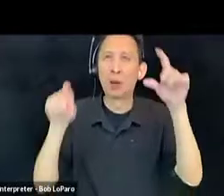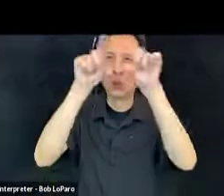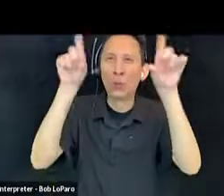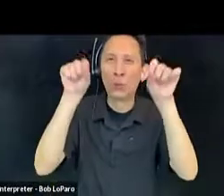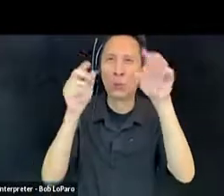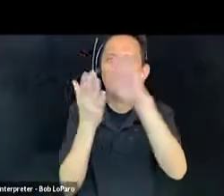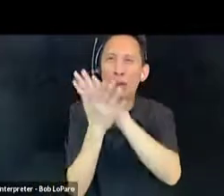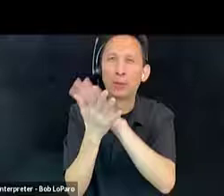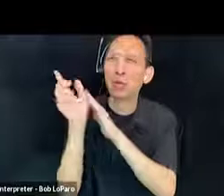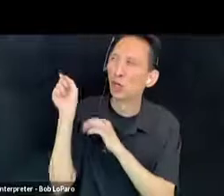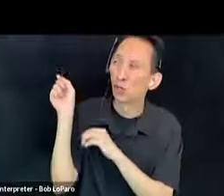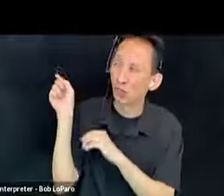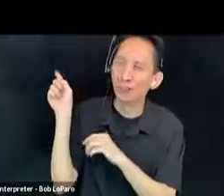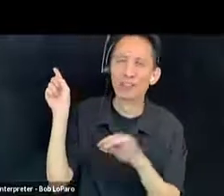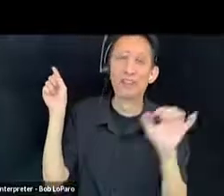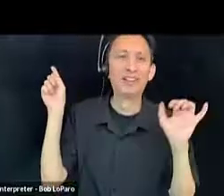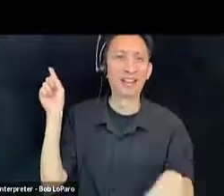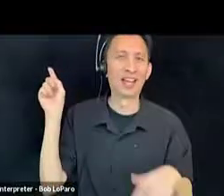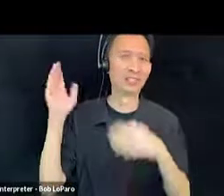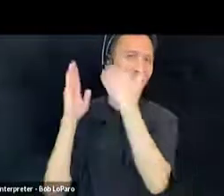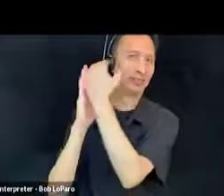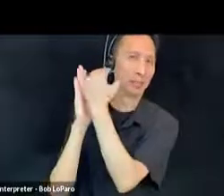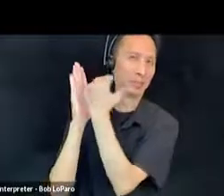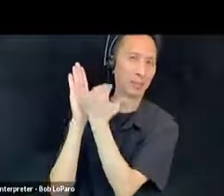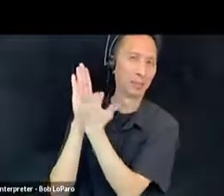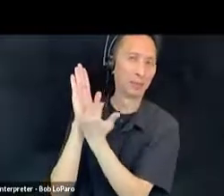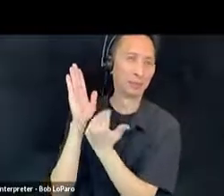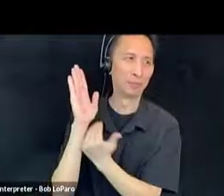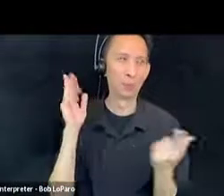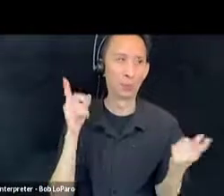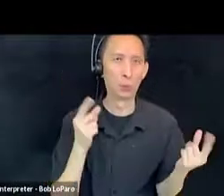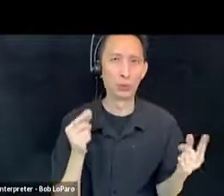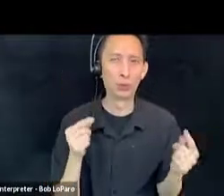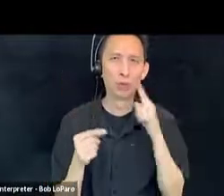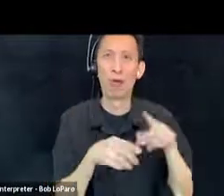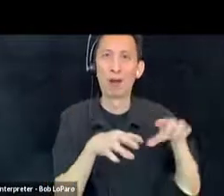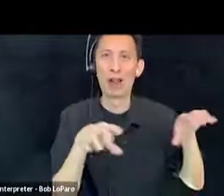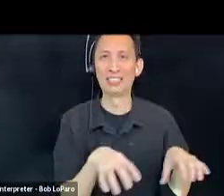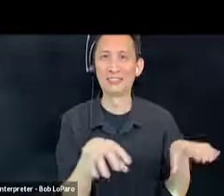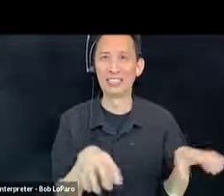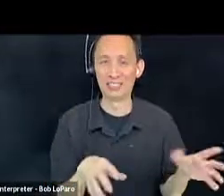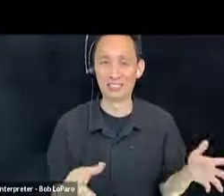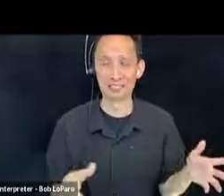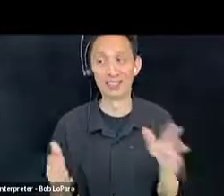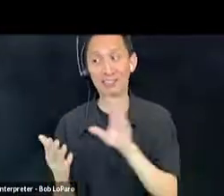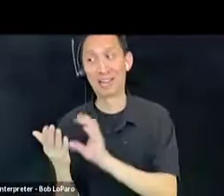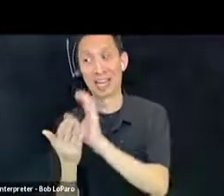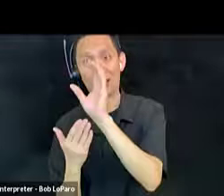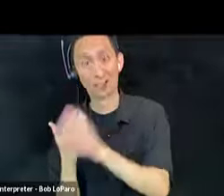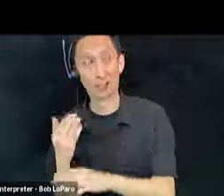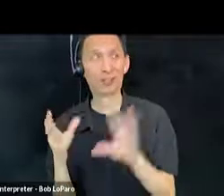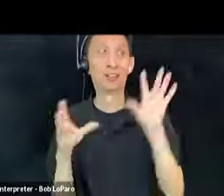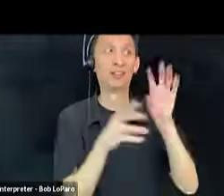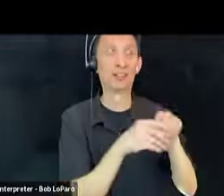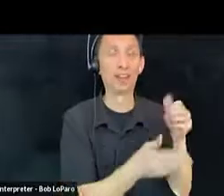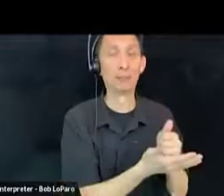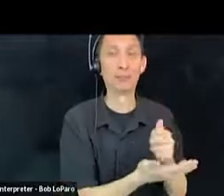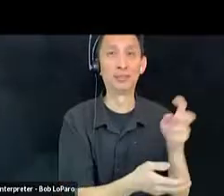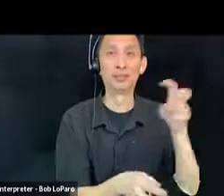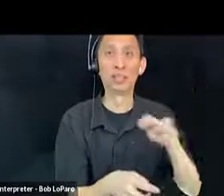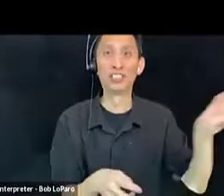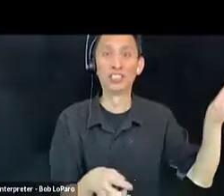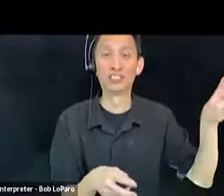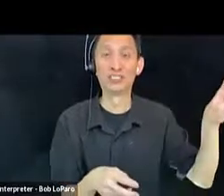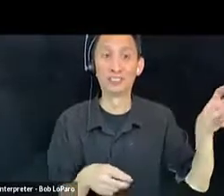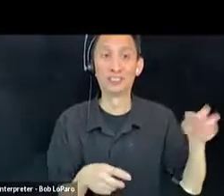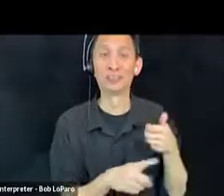to complete that activity. So again, looking at transition, how do we build calendars into transition? Since Andrew is primarily a visual